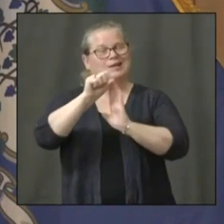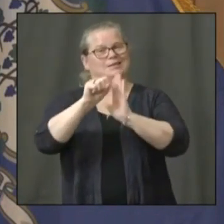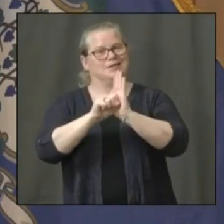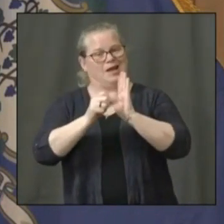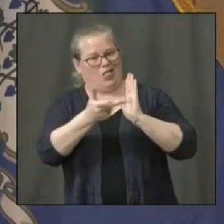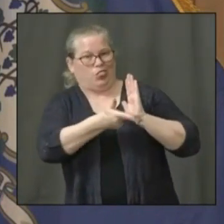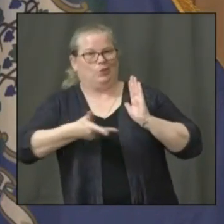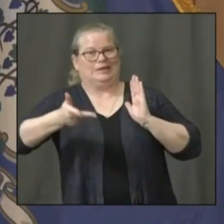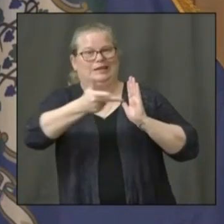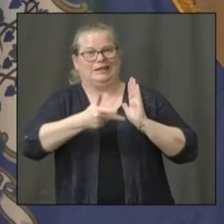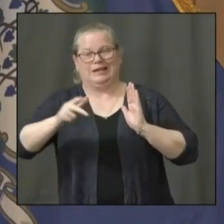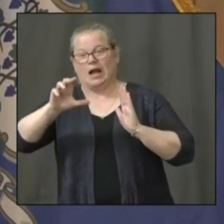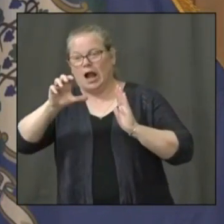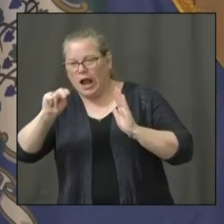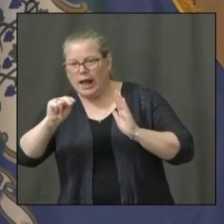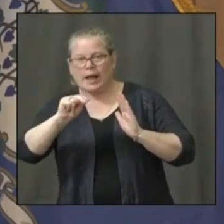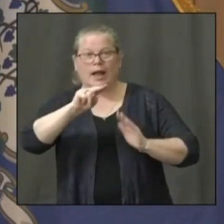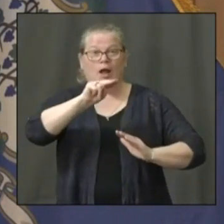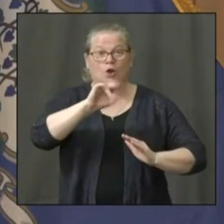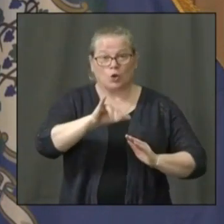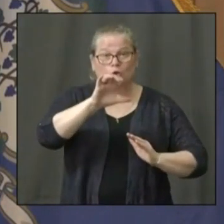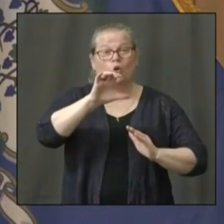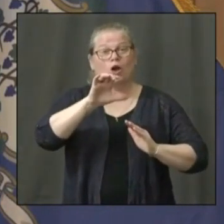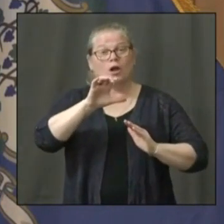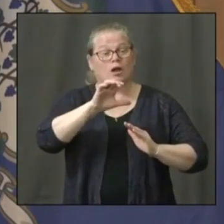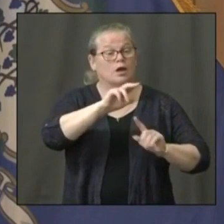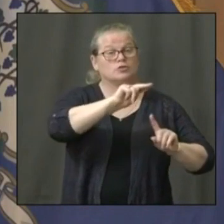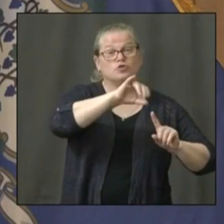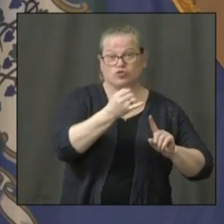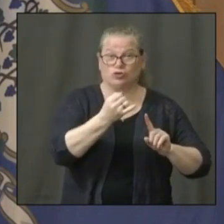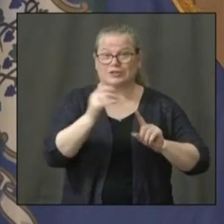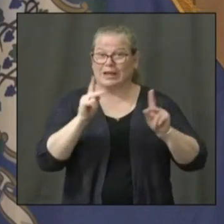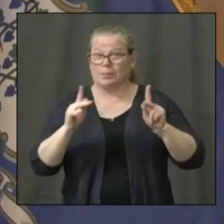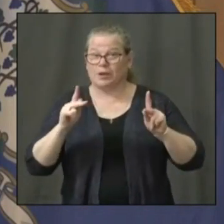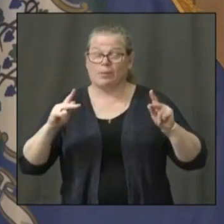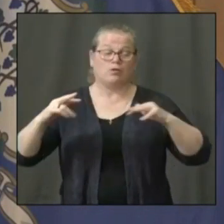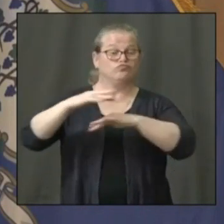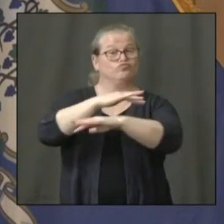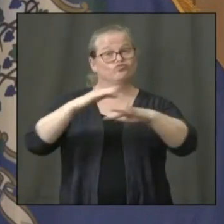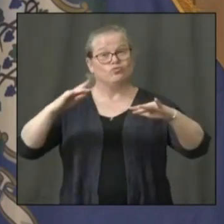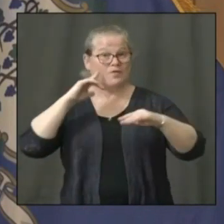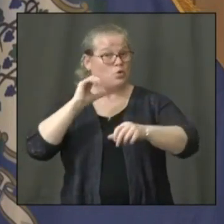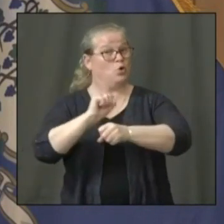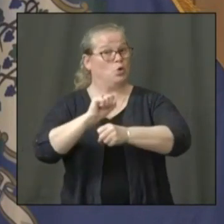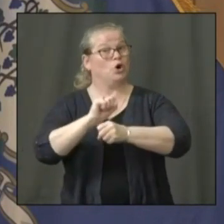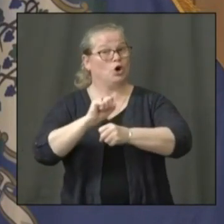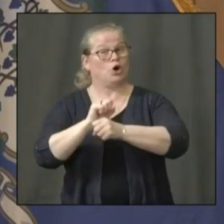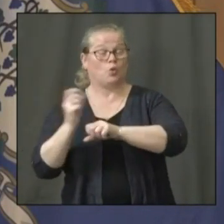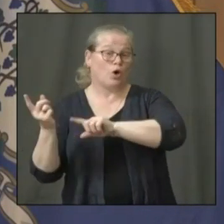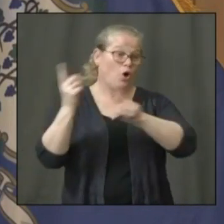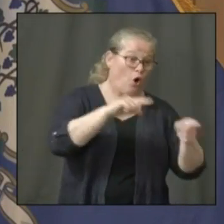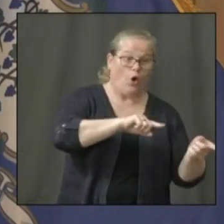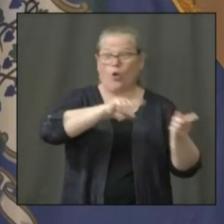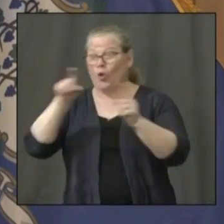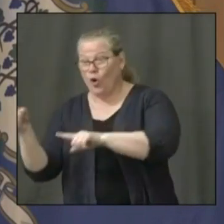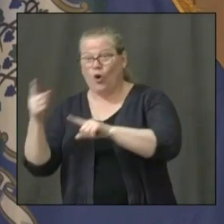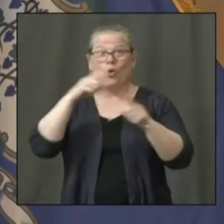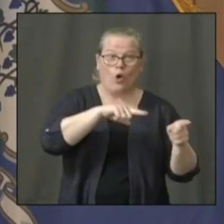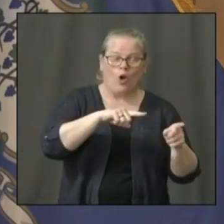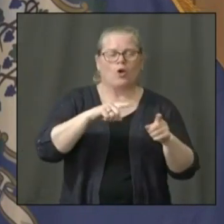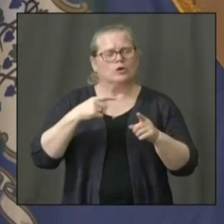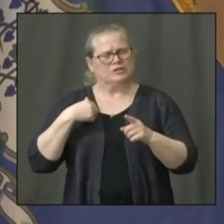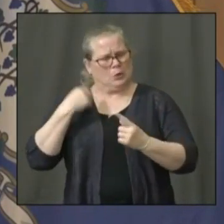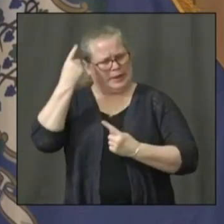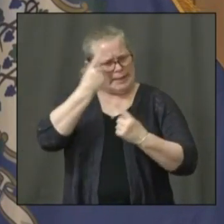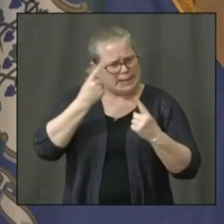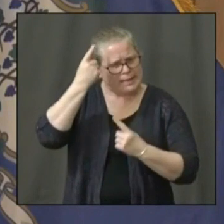now with the stay-at-home order, but over time, there was that type of transition. So we're thinking hard about what's going to